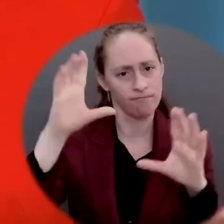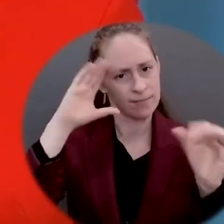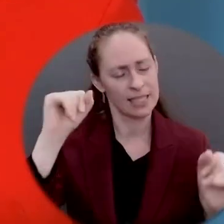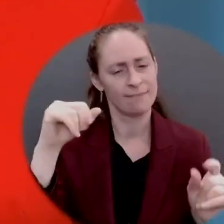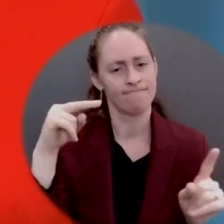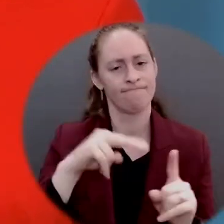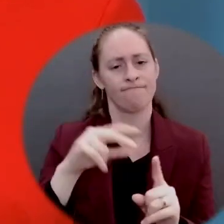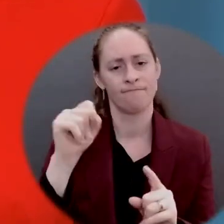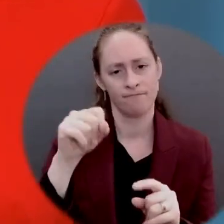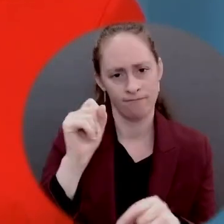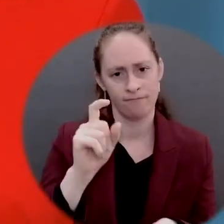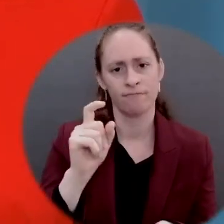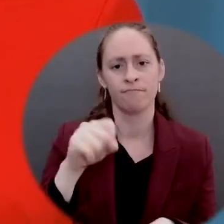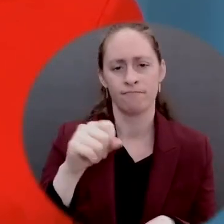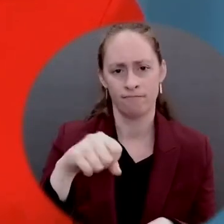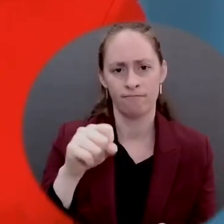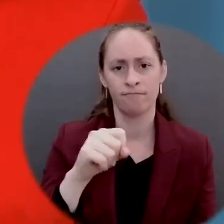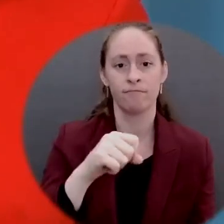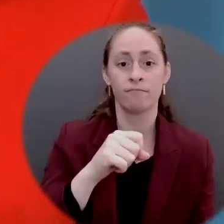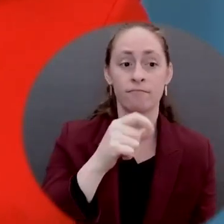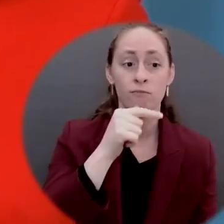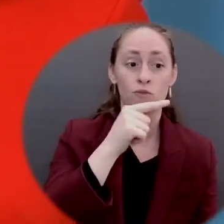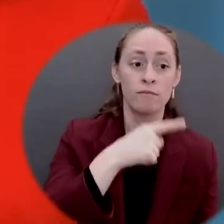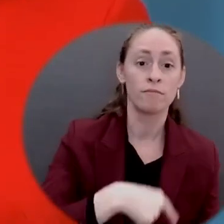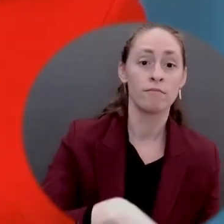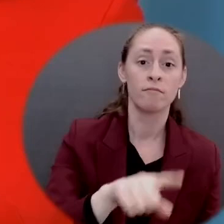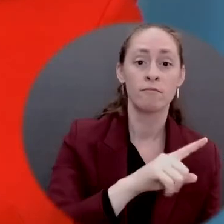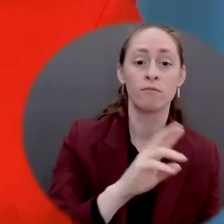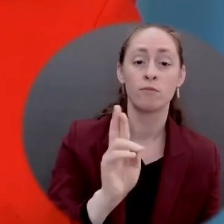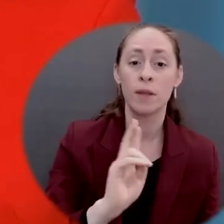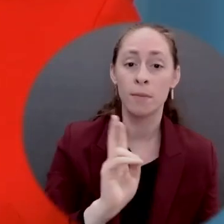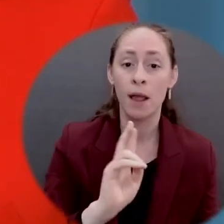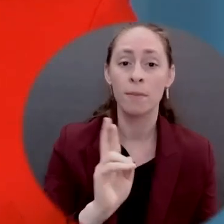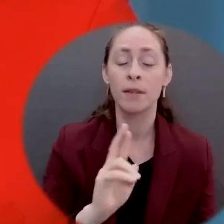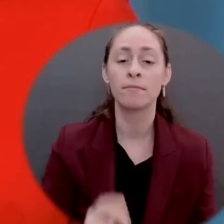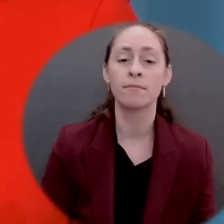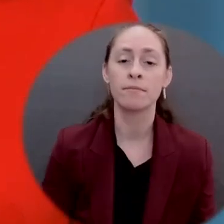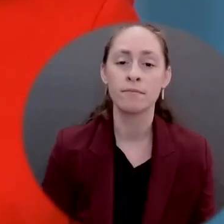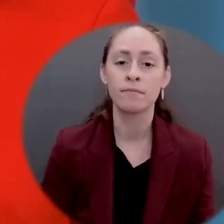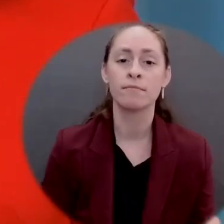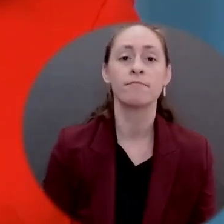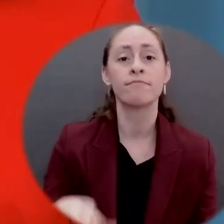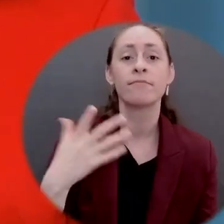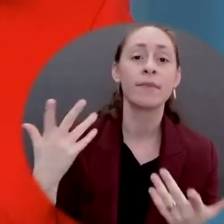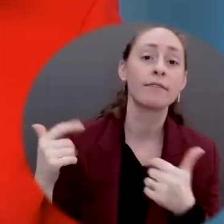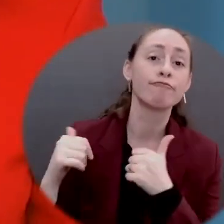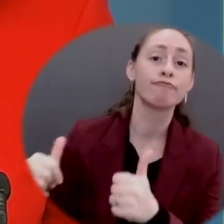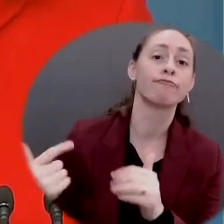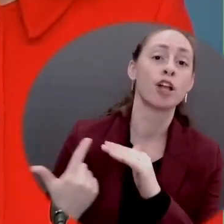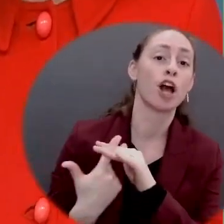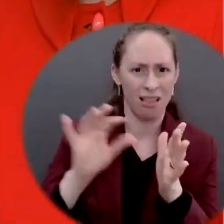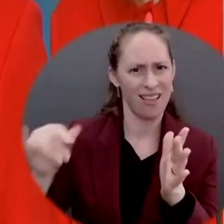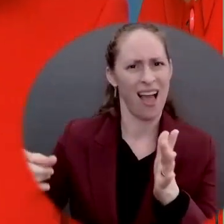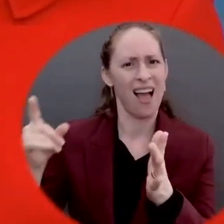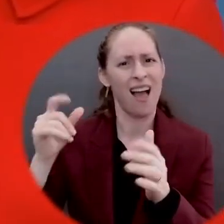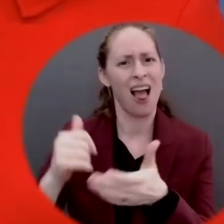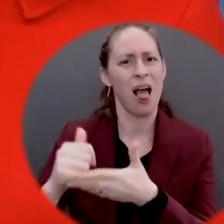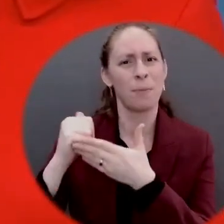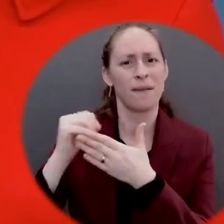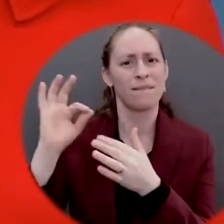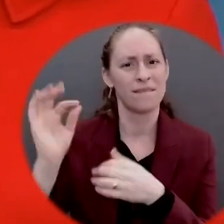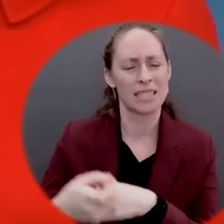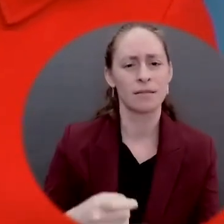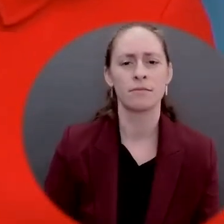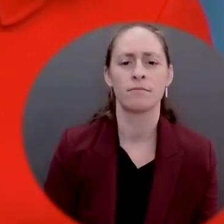agrees that Republicans are AWOL on the fight against inflation, and at this pivotal moment in our needs. We